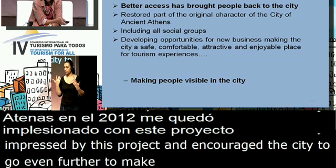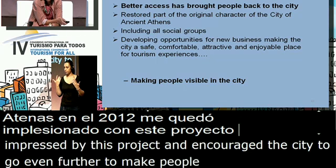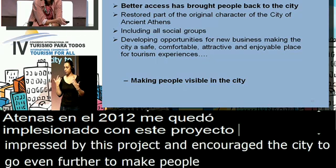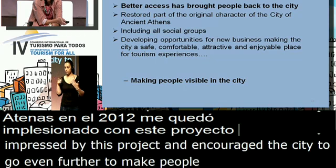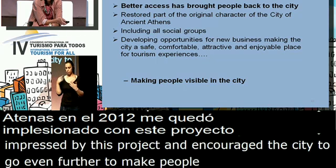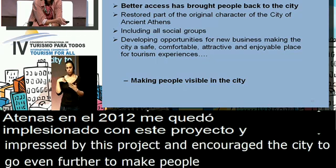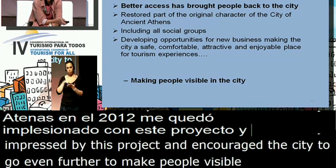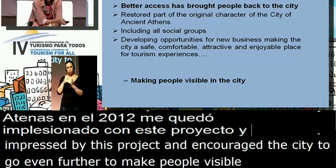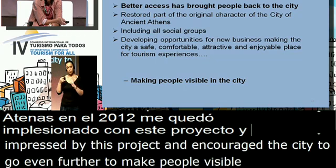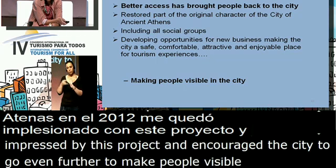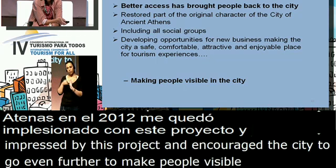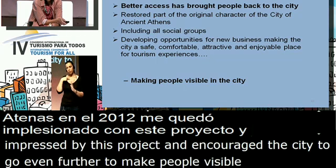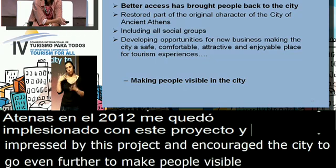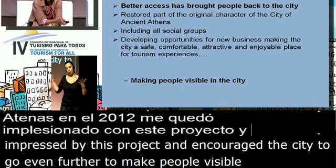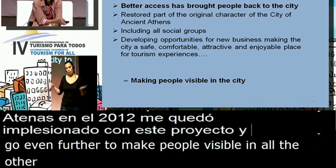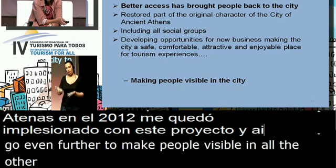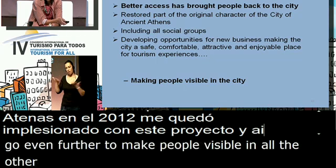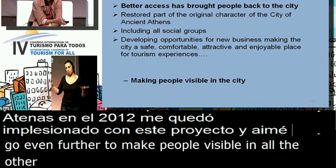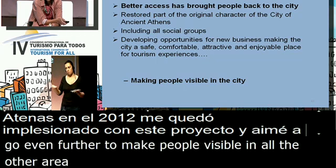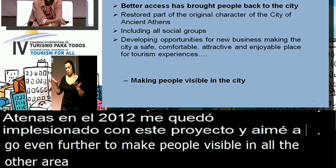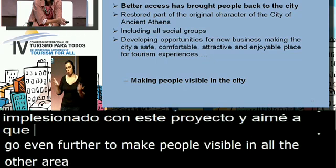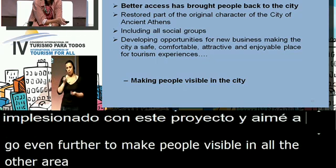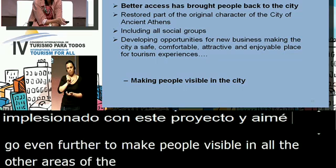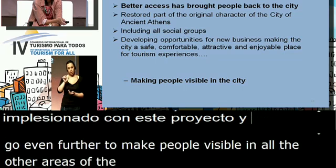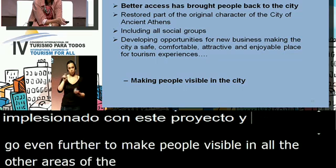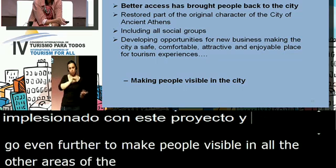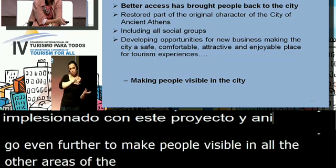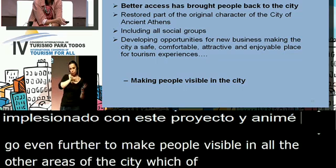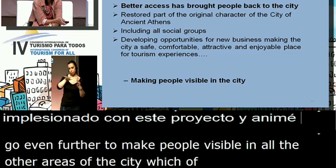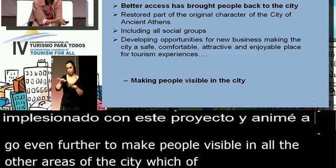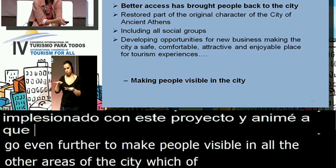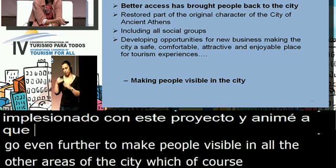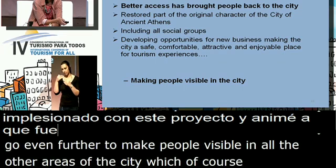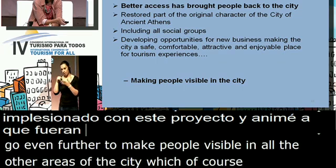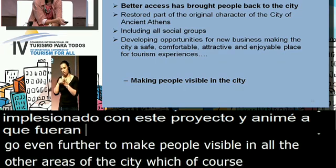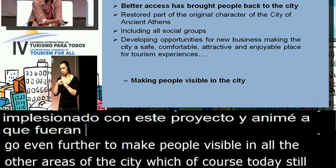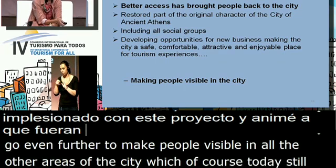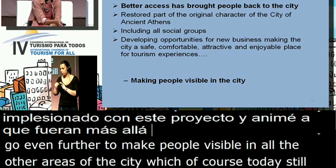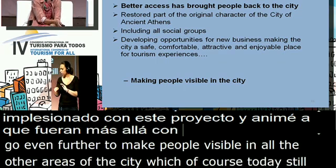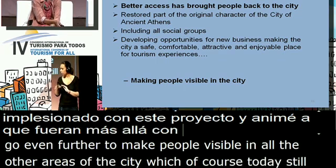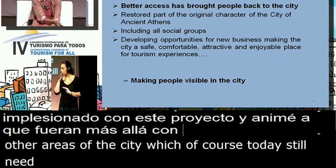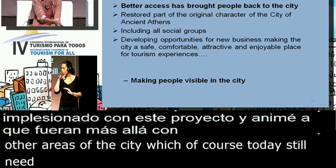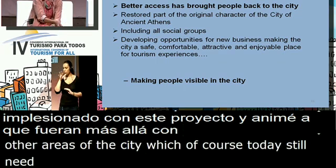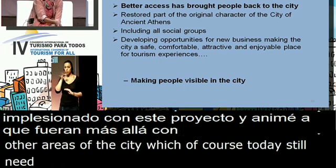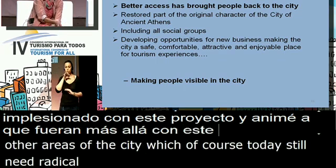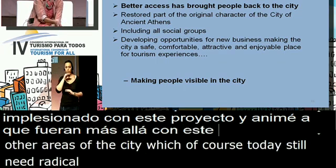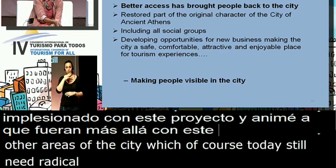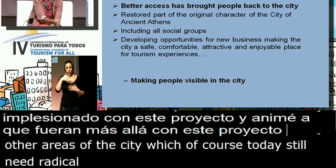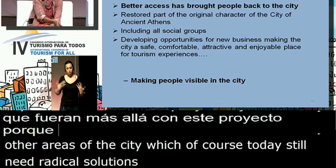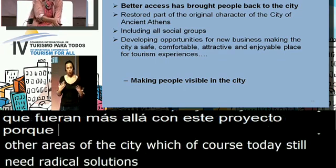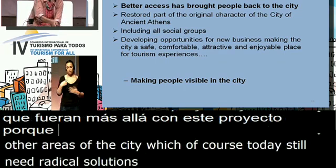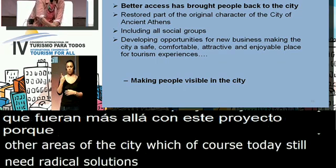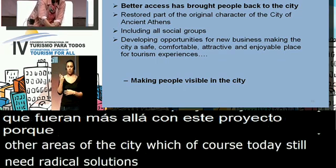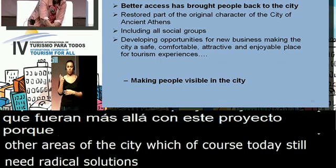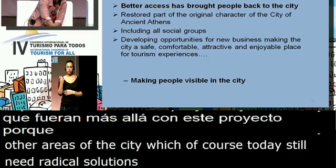the other areas of the city, which of course today still need radical solutions. Thank you very